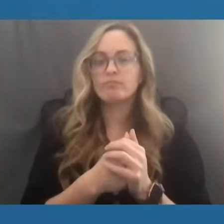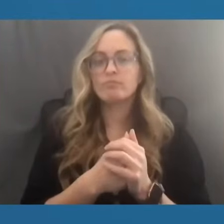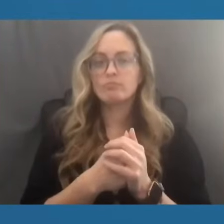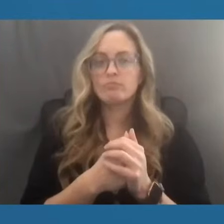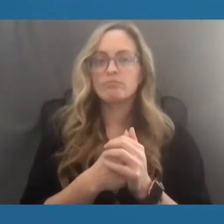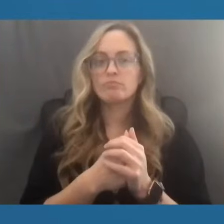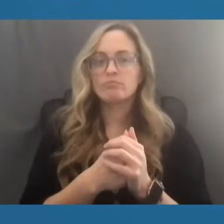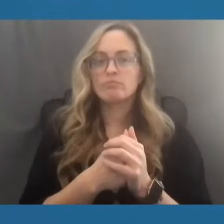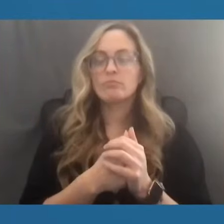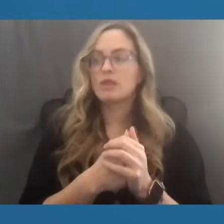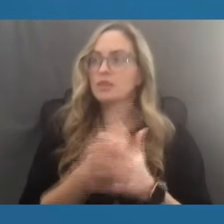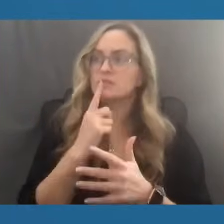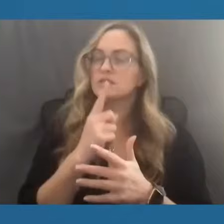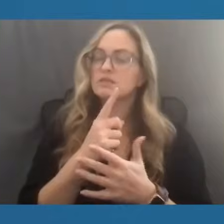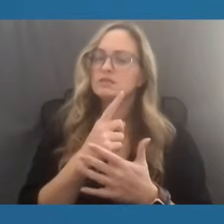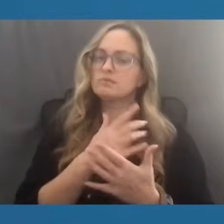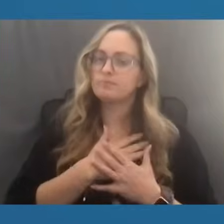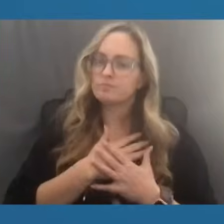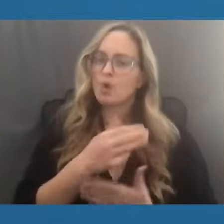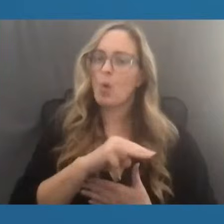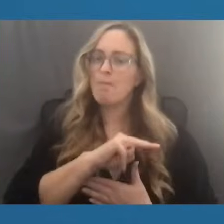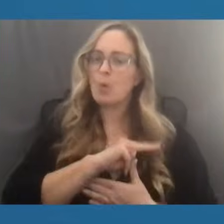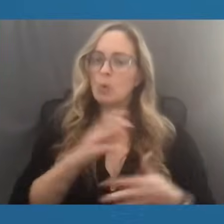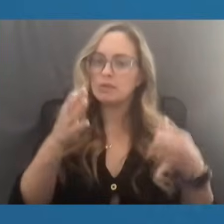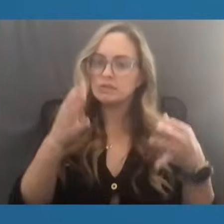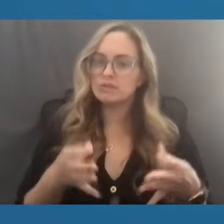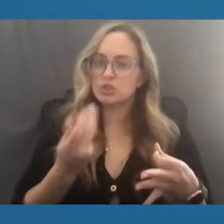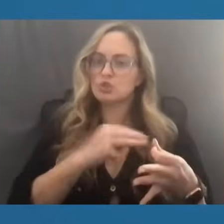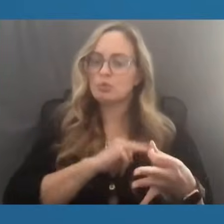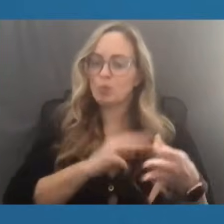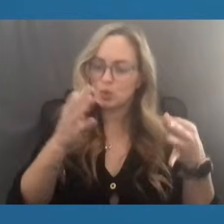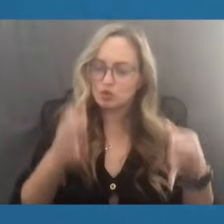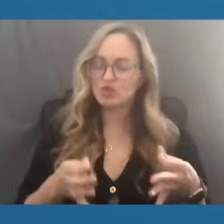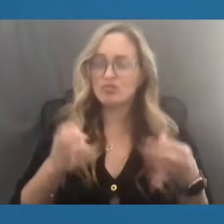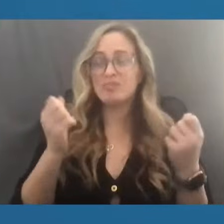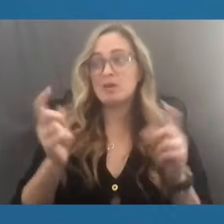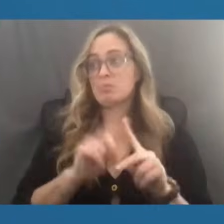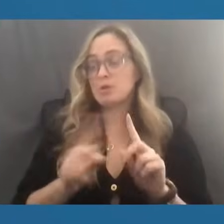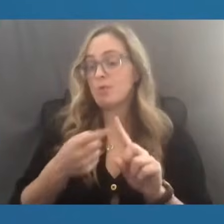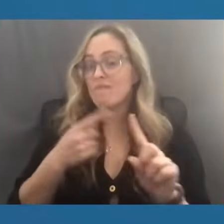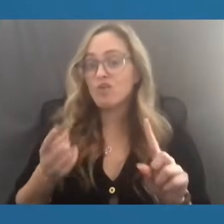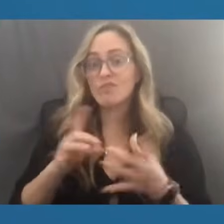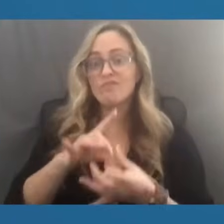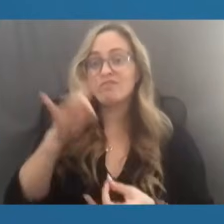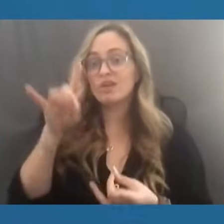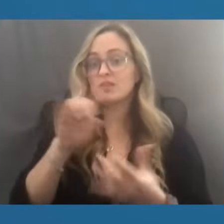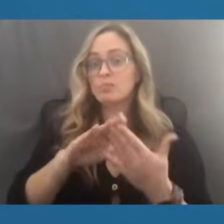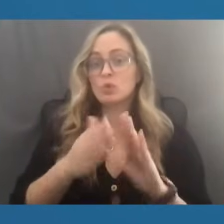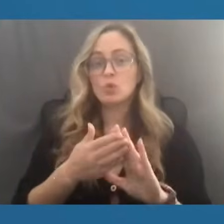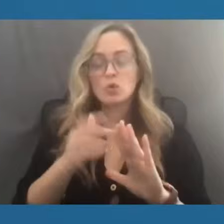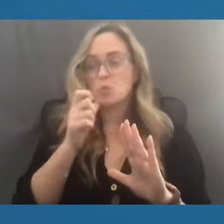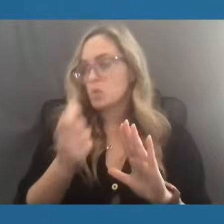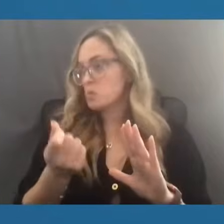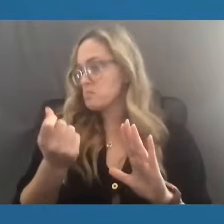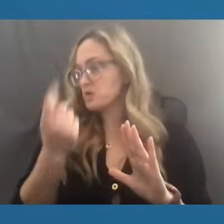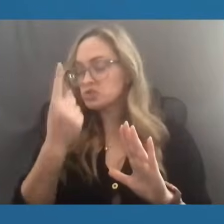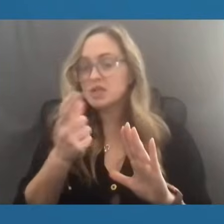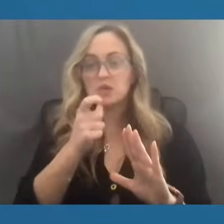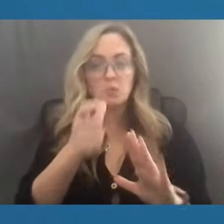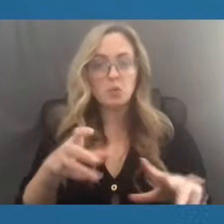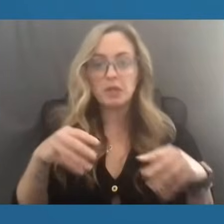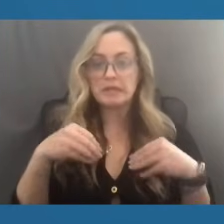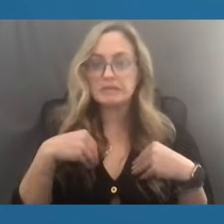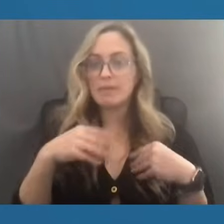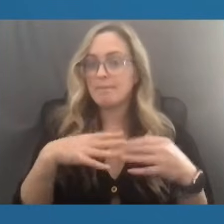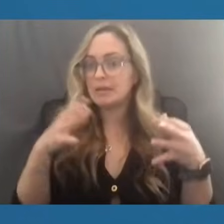is a moral decision, a moral judgment. And there are members of the faith community who will not accept or understand this decision I've made on